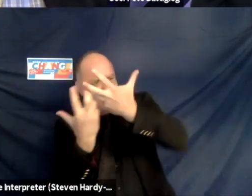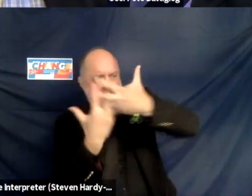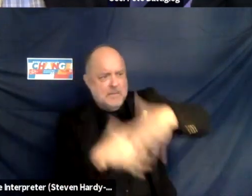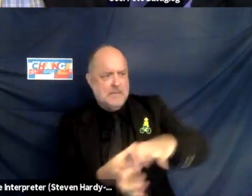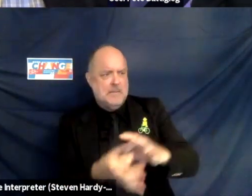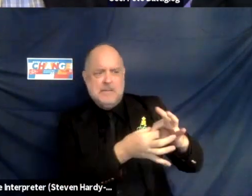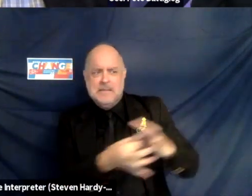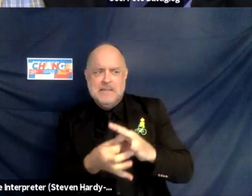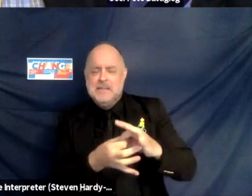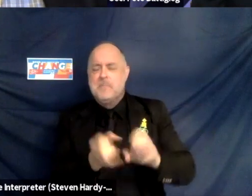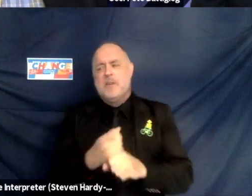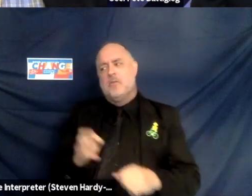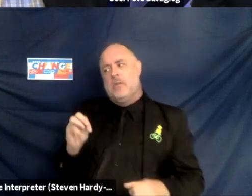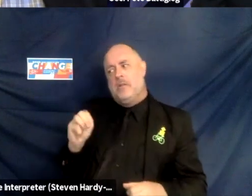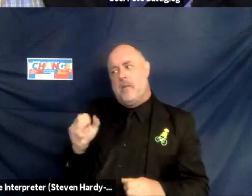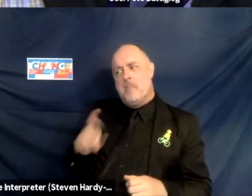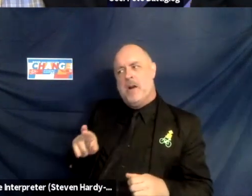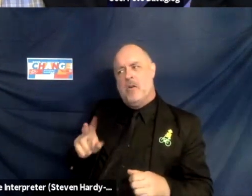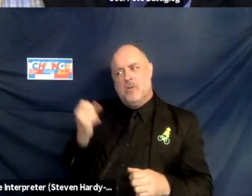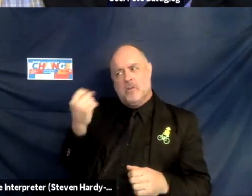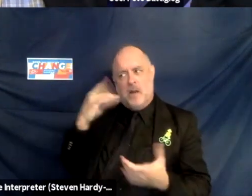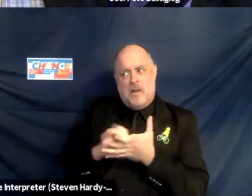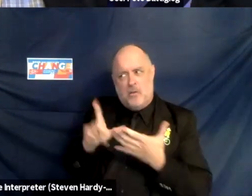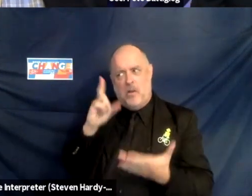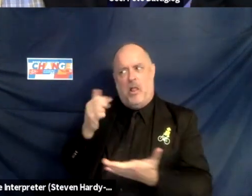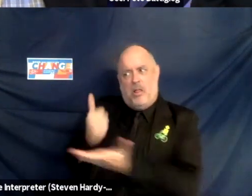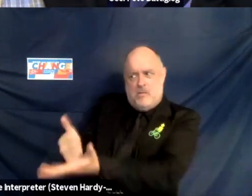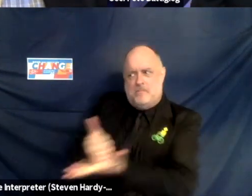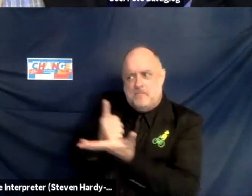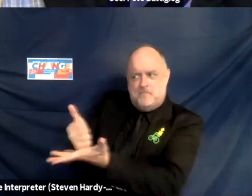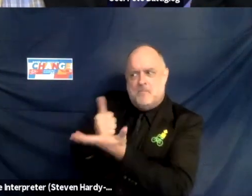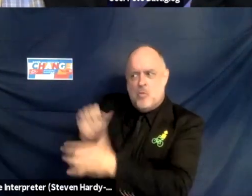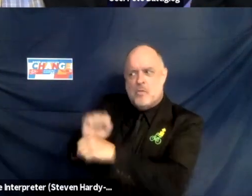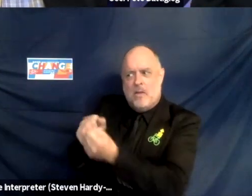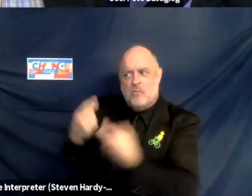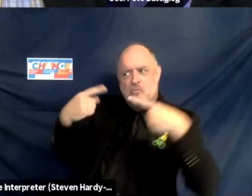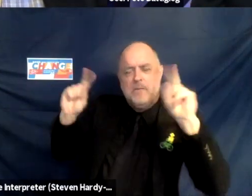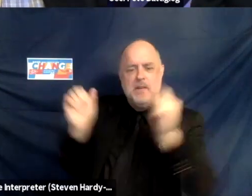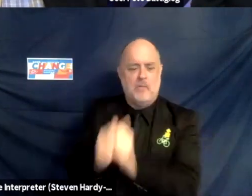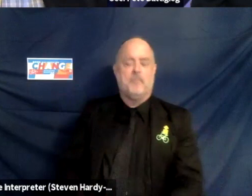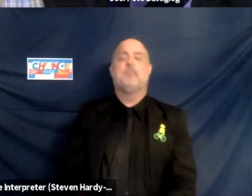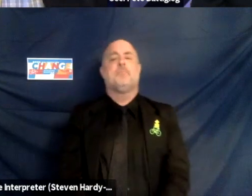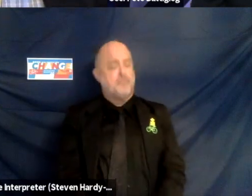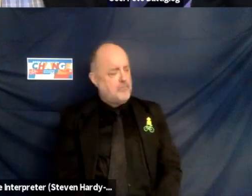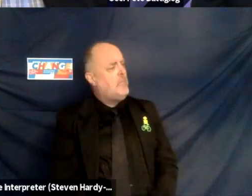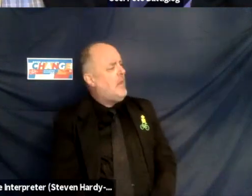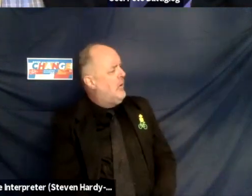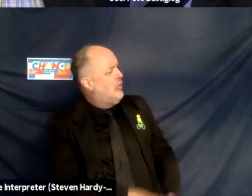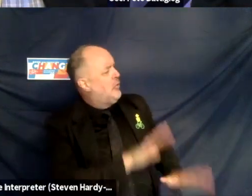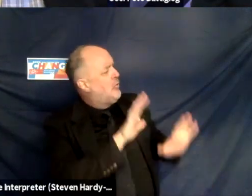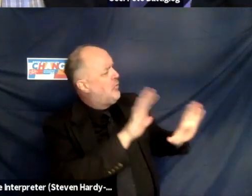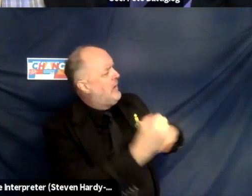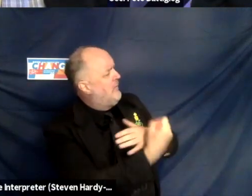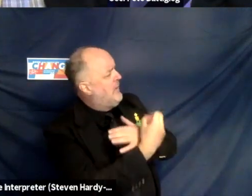a mayor views you as somebody who can really help them achieve what they're trying to get done too. Yeah, that's really great advice. Thank